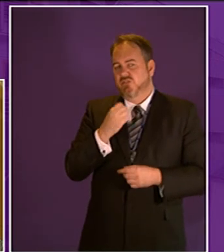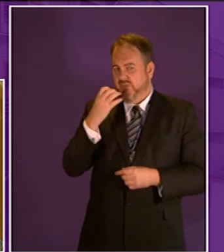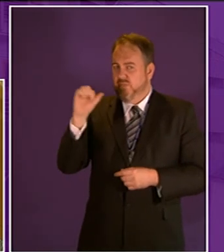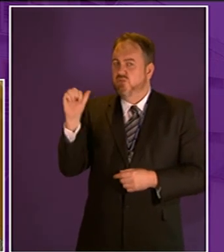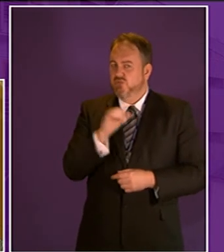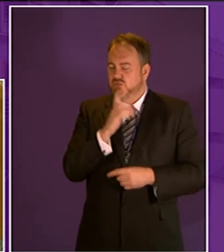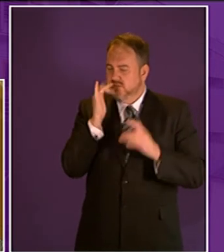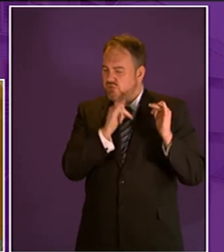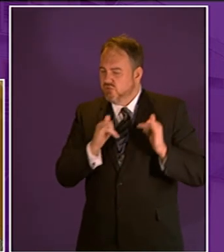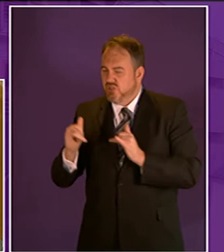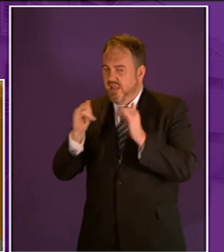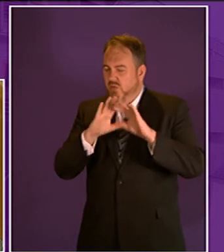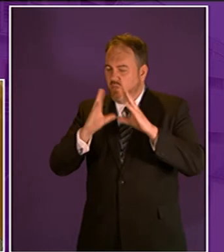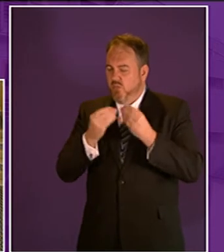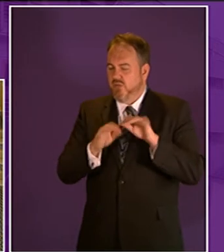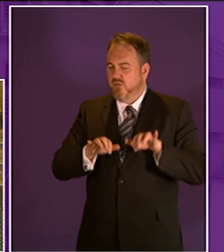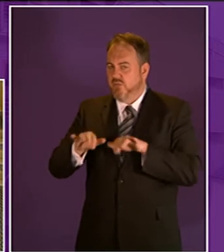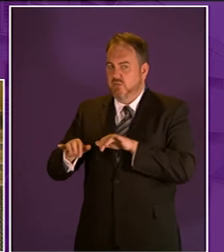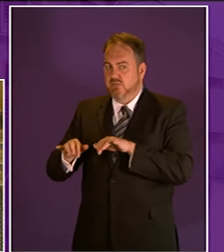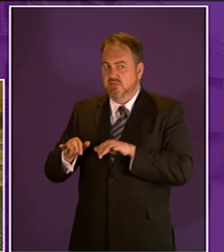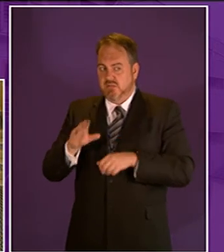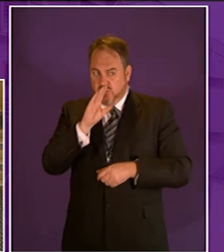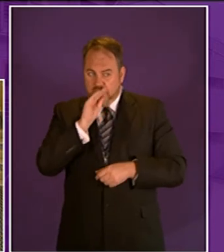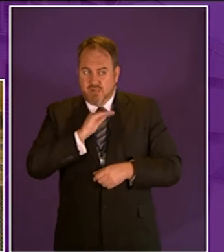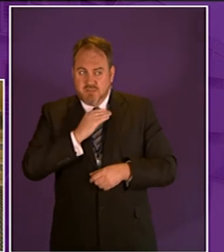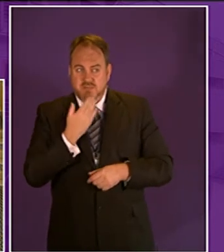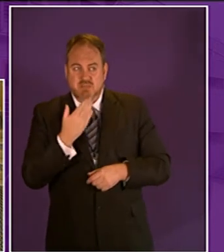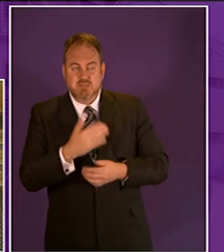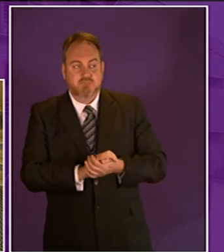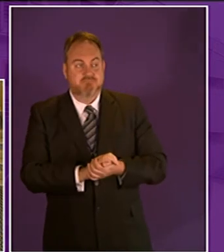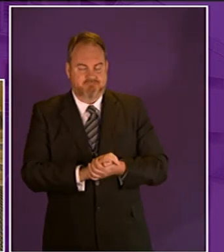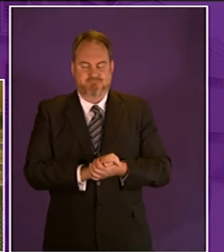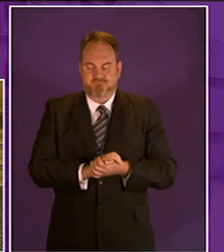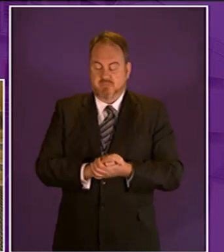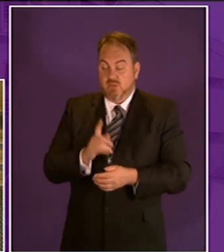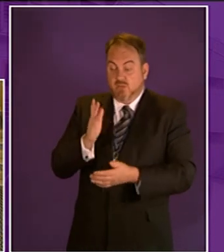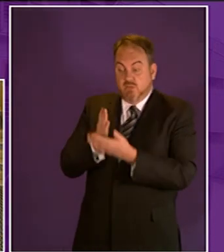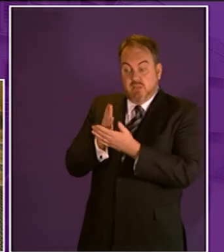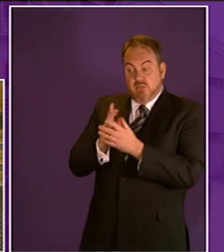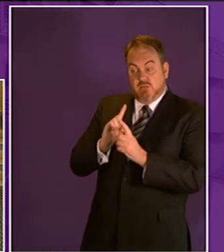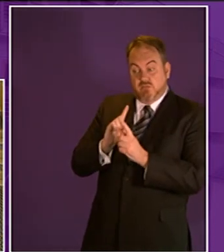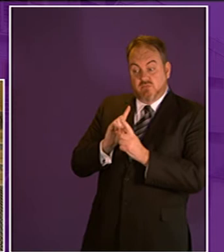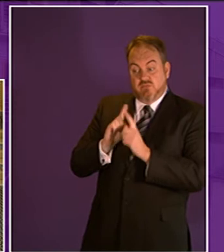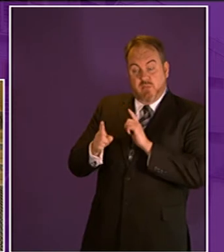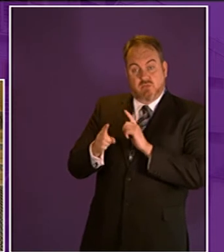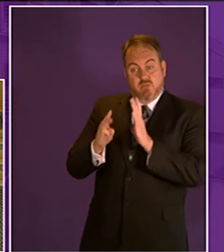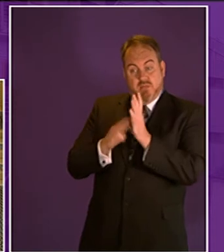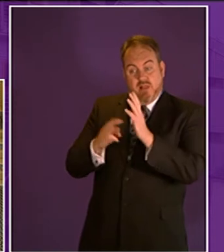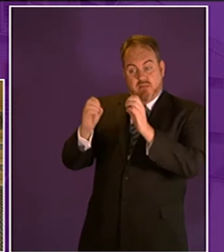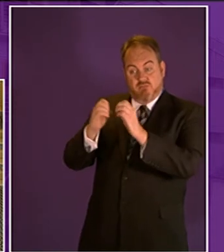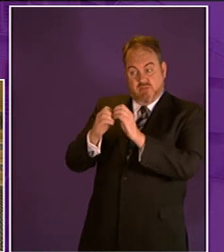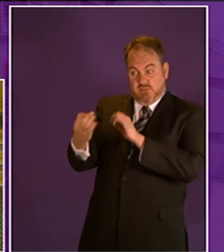these IT systems? Cabinet Secretary. Well, can I say to Miles Briggs